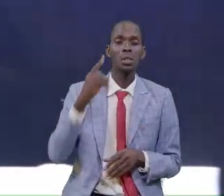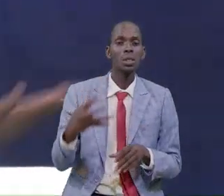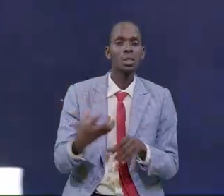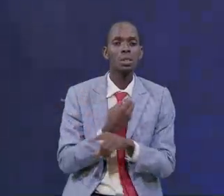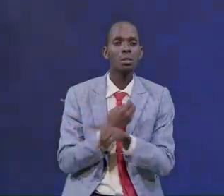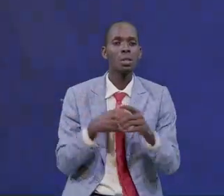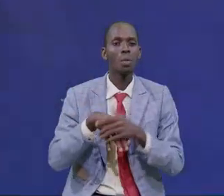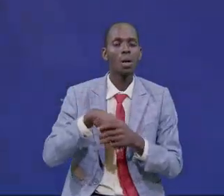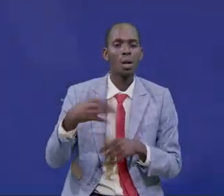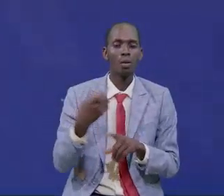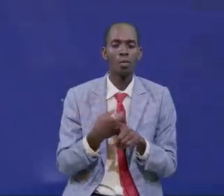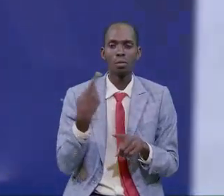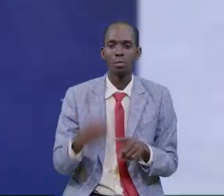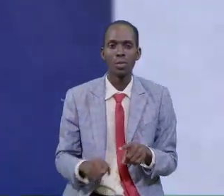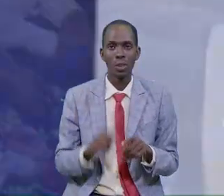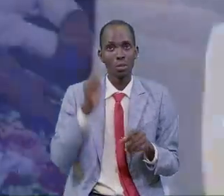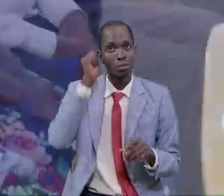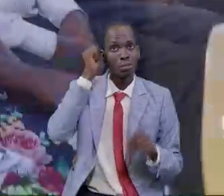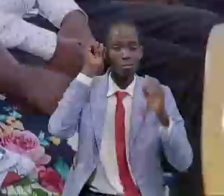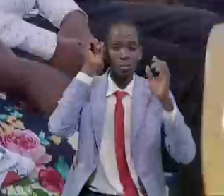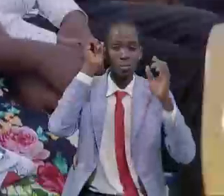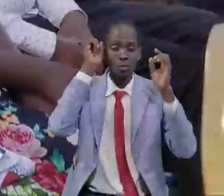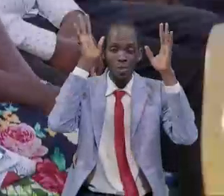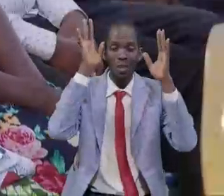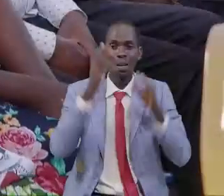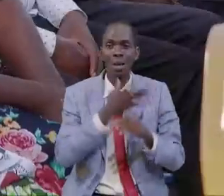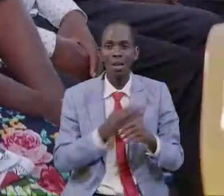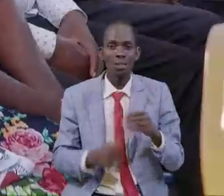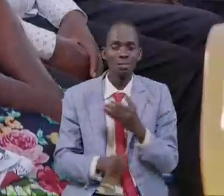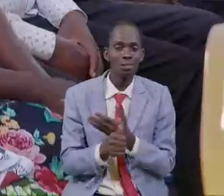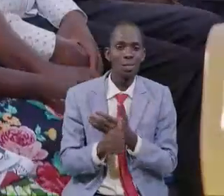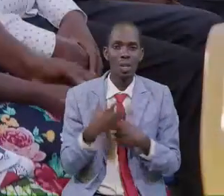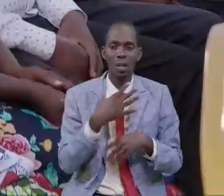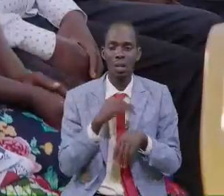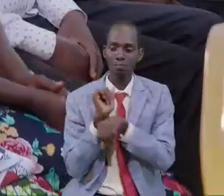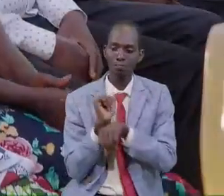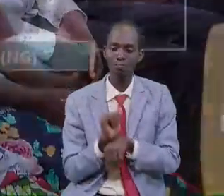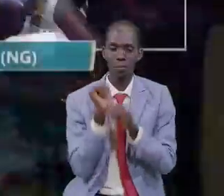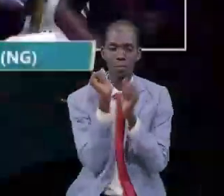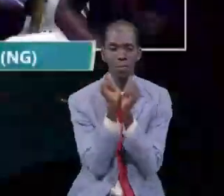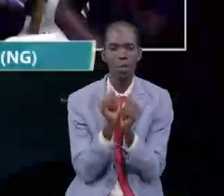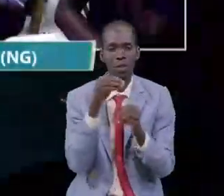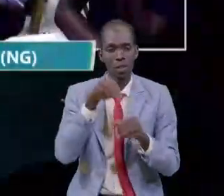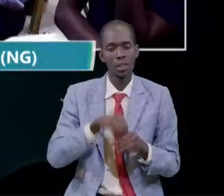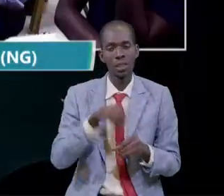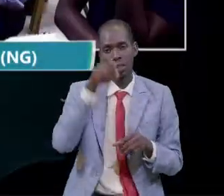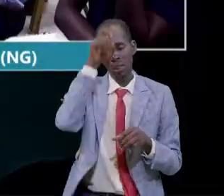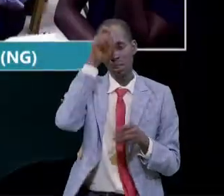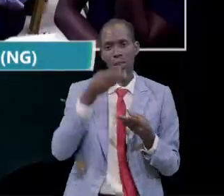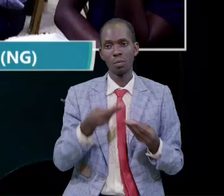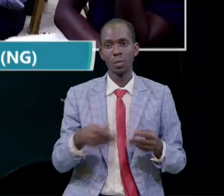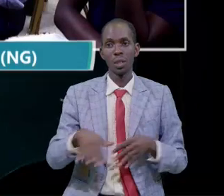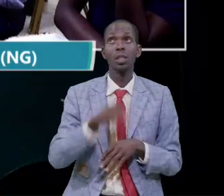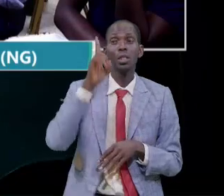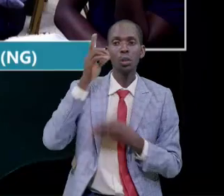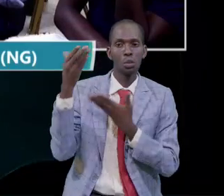the bondage of Egypt. He brings you out tonight.